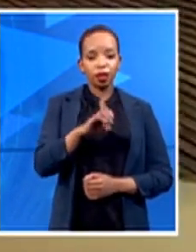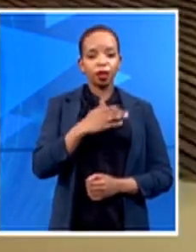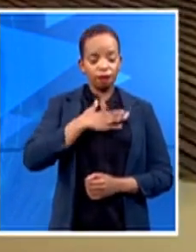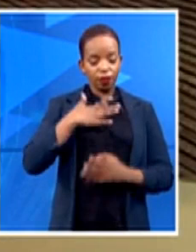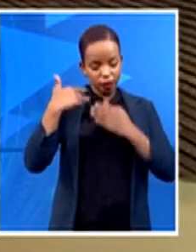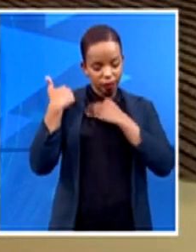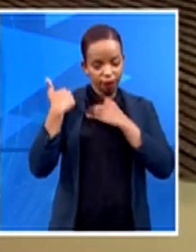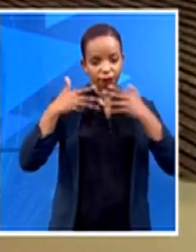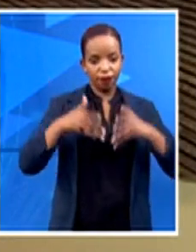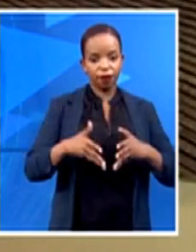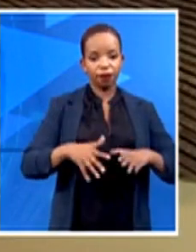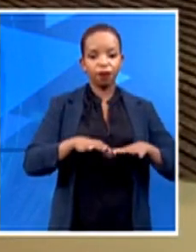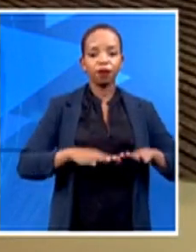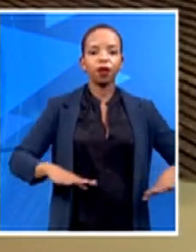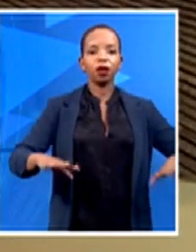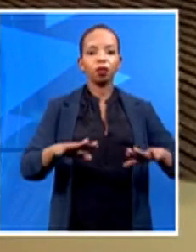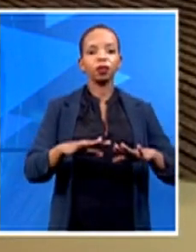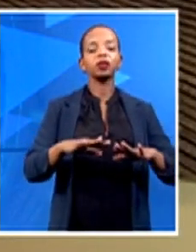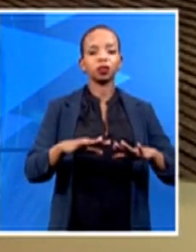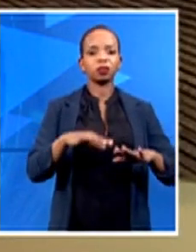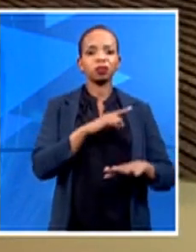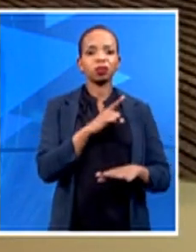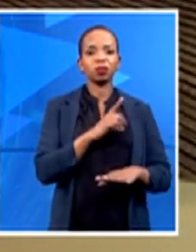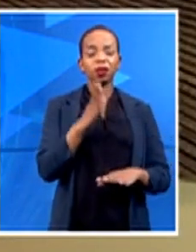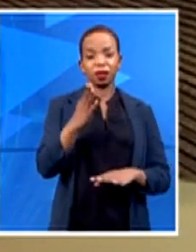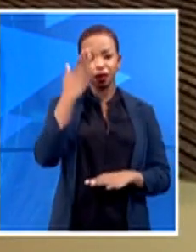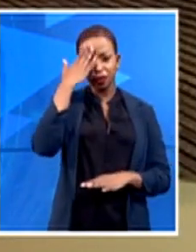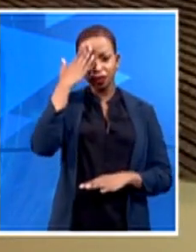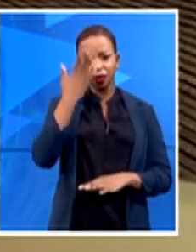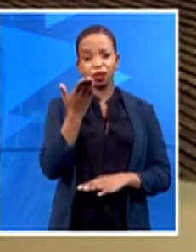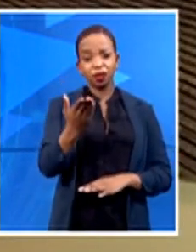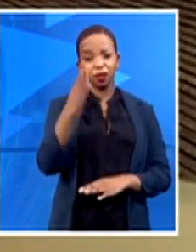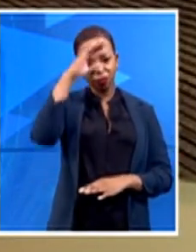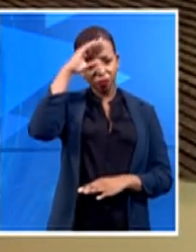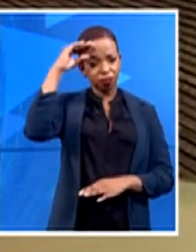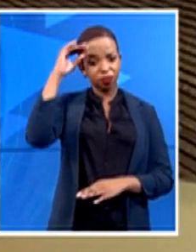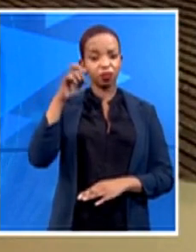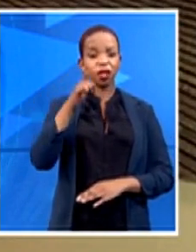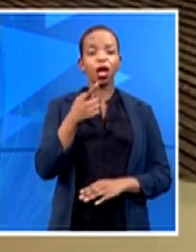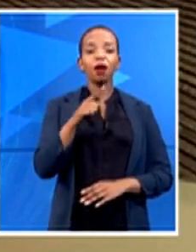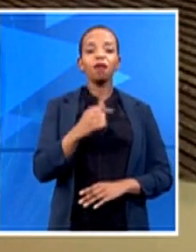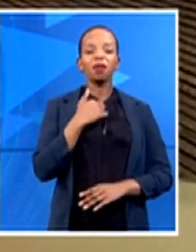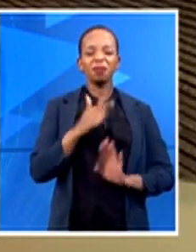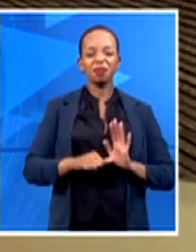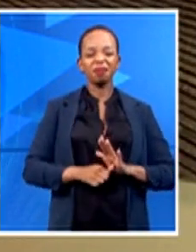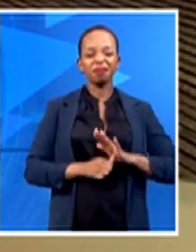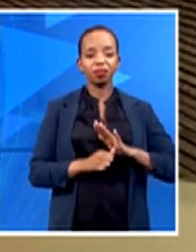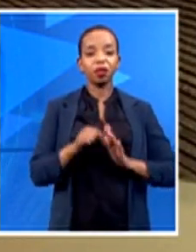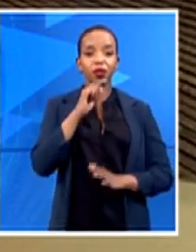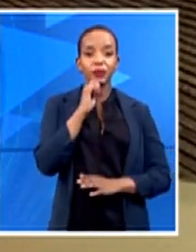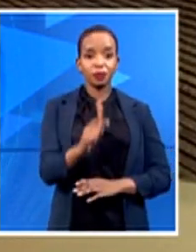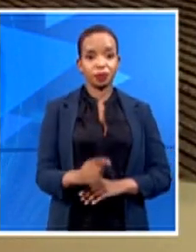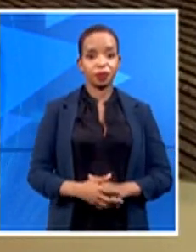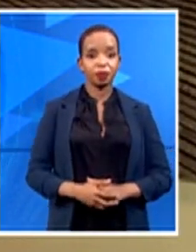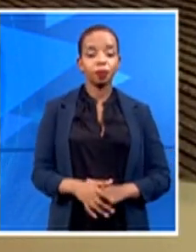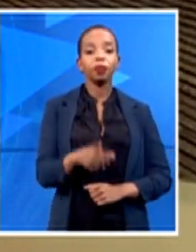the nursing oath is very significant to me as a person. And there's one of the lines there